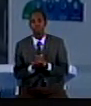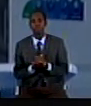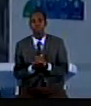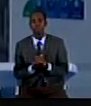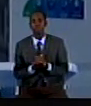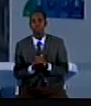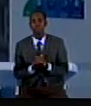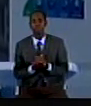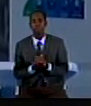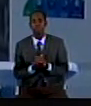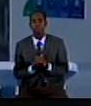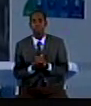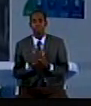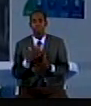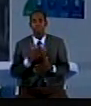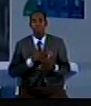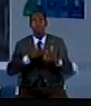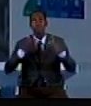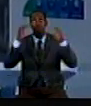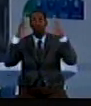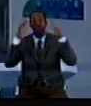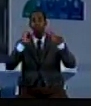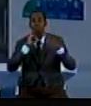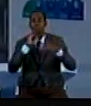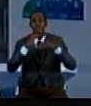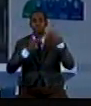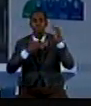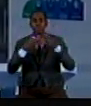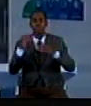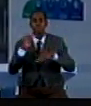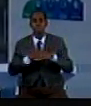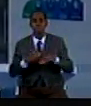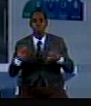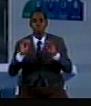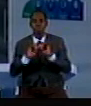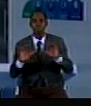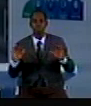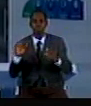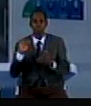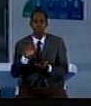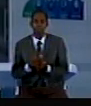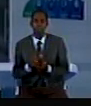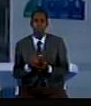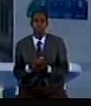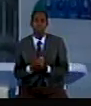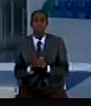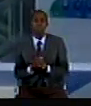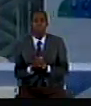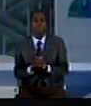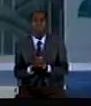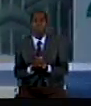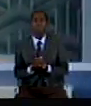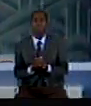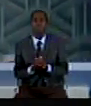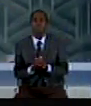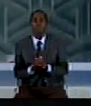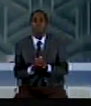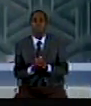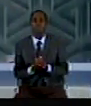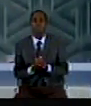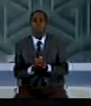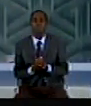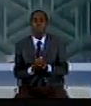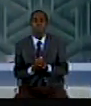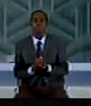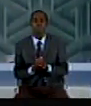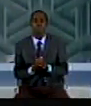My hope is built on nothing less than Jesus' blood and righteousness. I dare not trust the sweetest